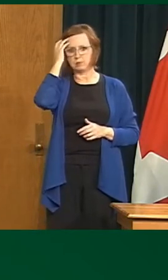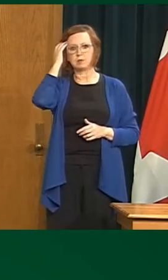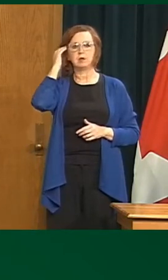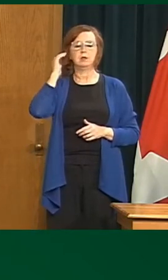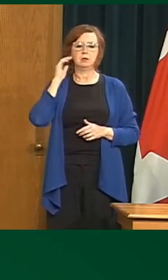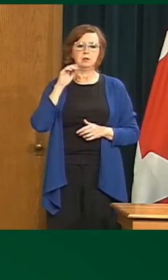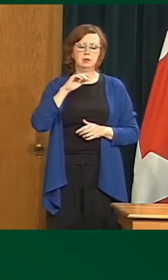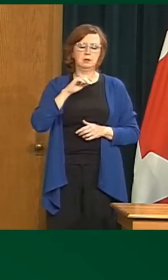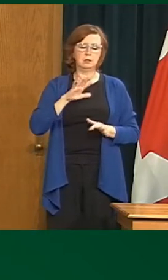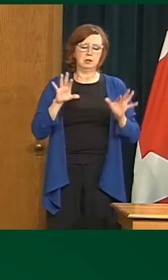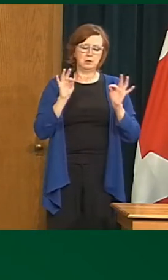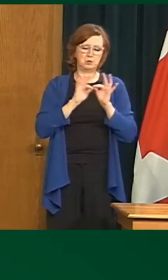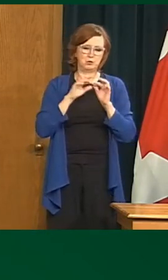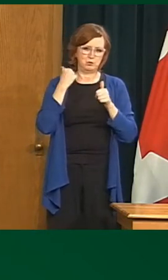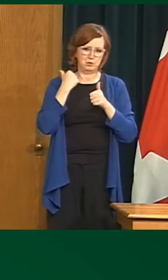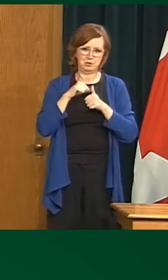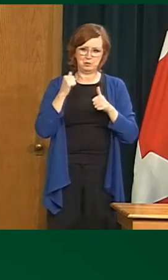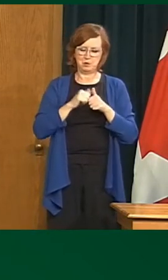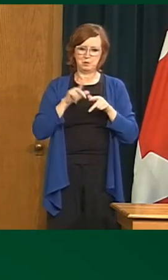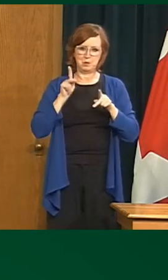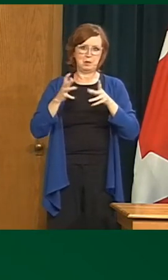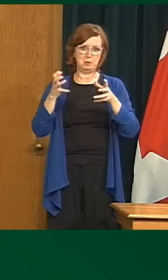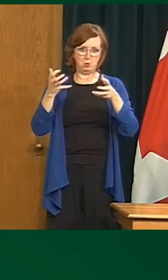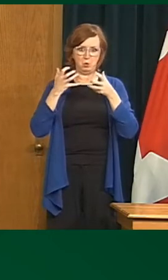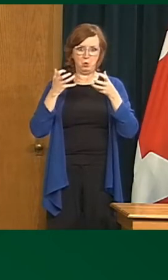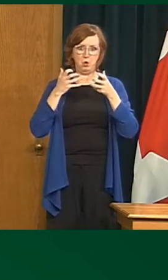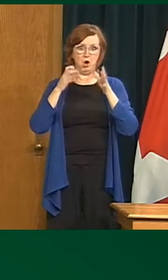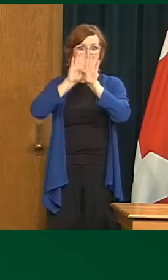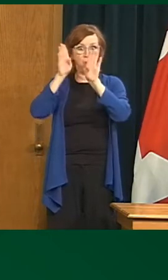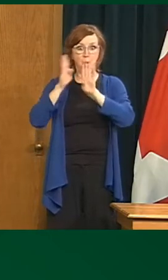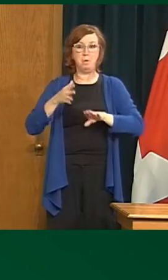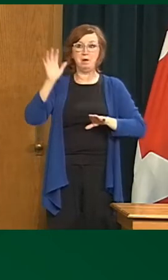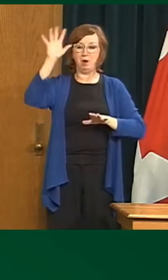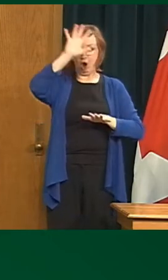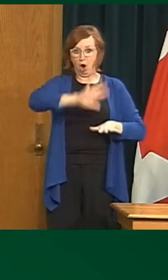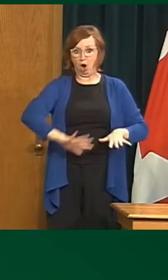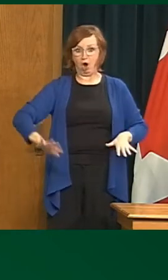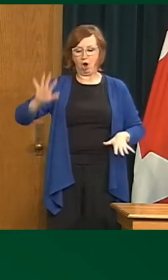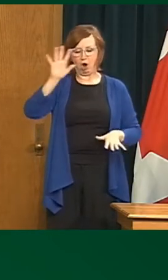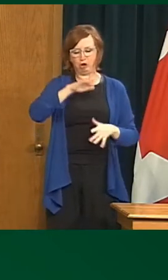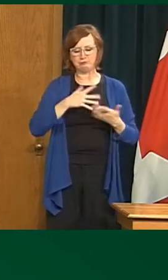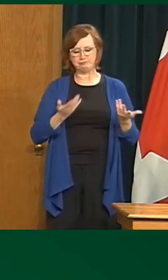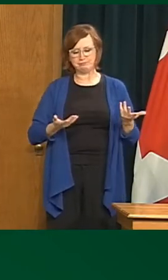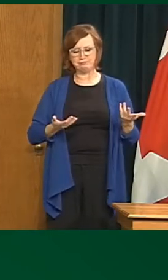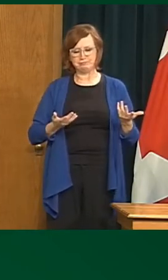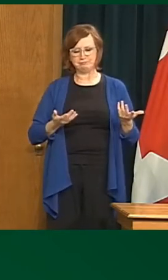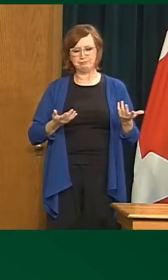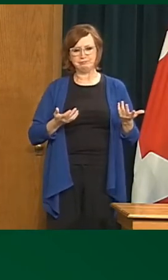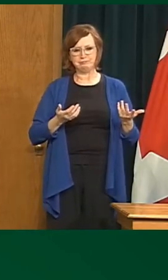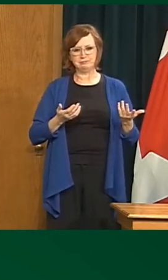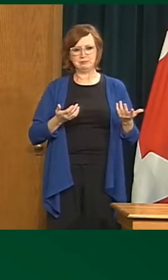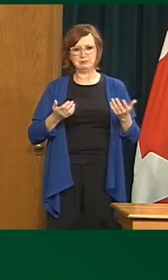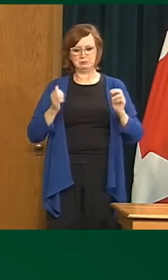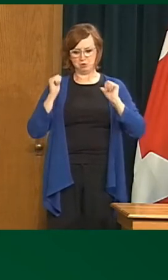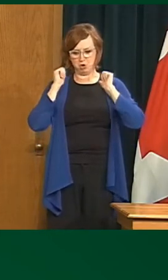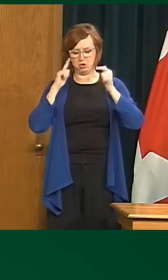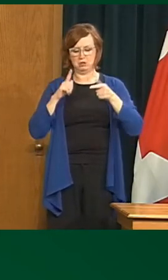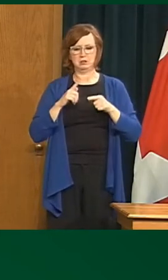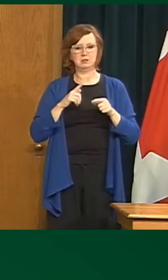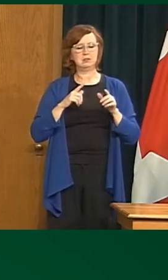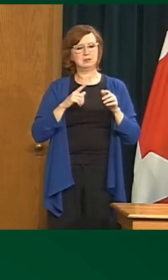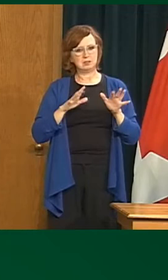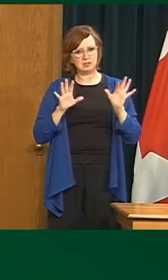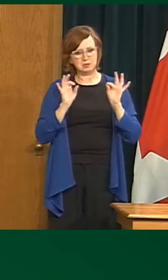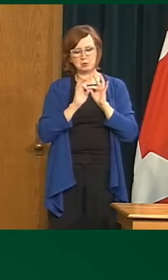we can understand that. But we had to start in a phased, stepwise way, in a way that we can closely